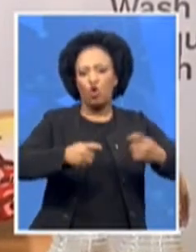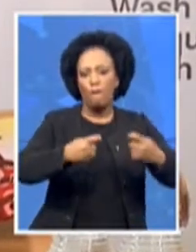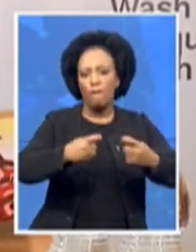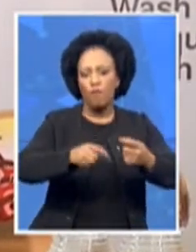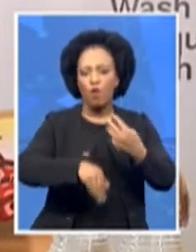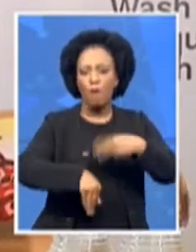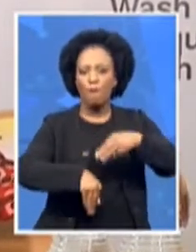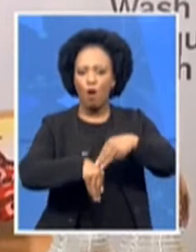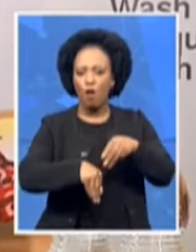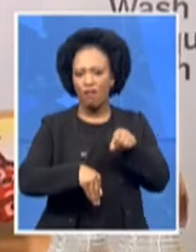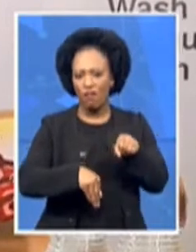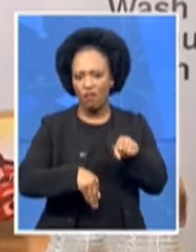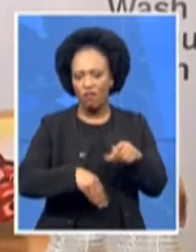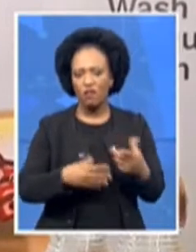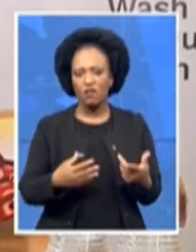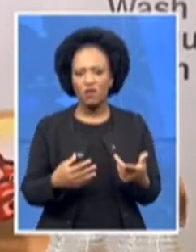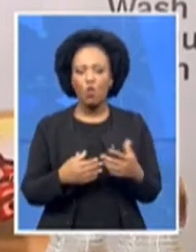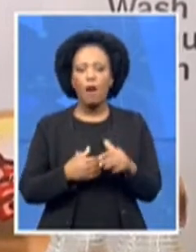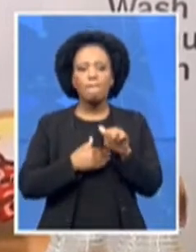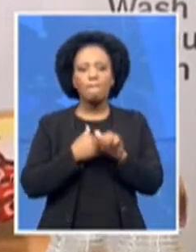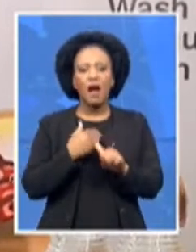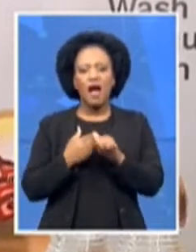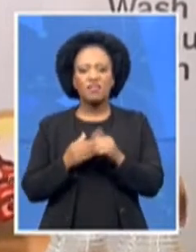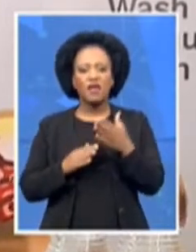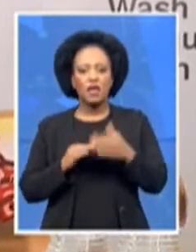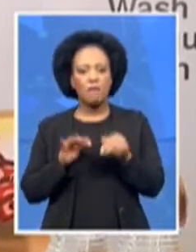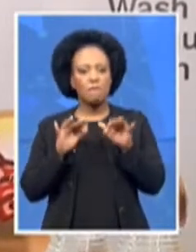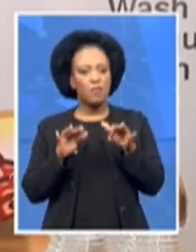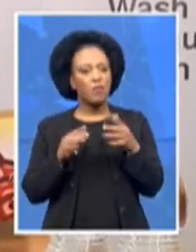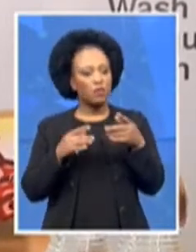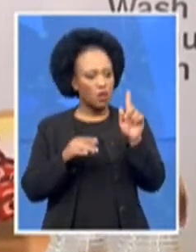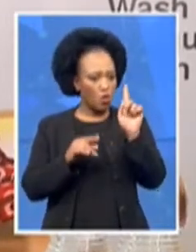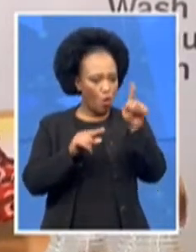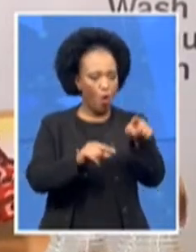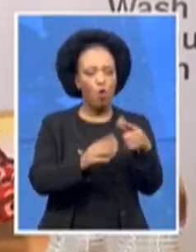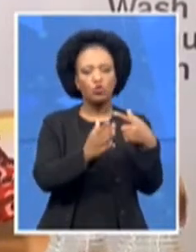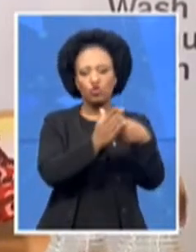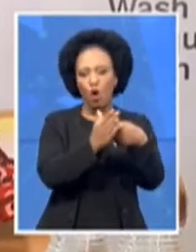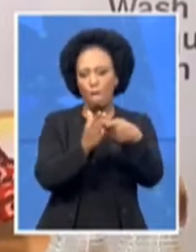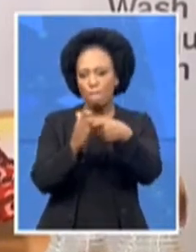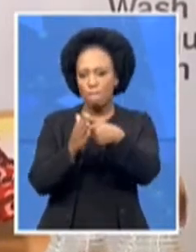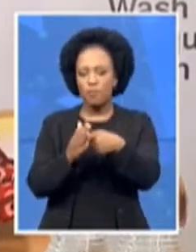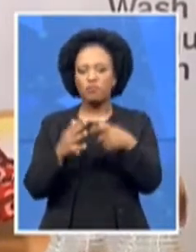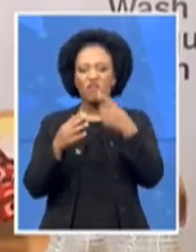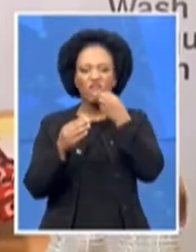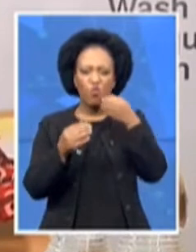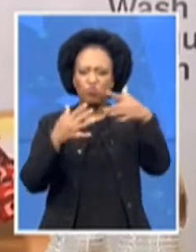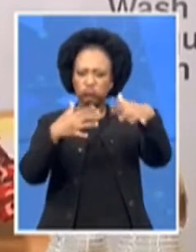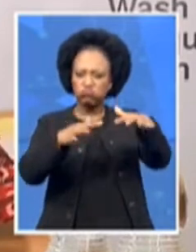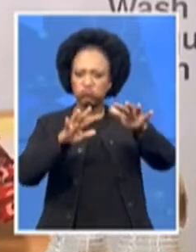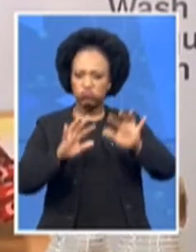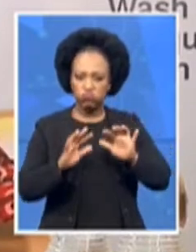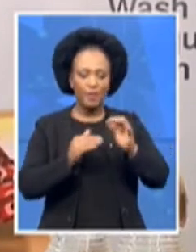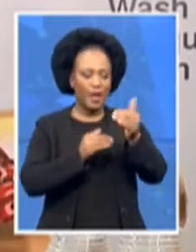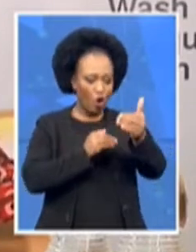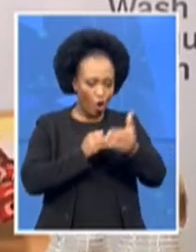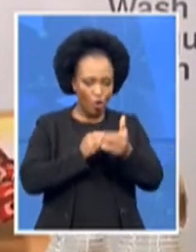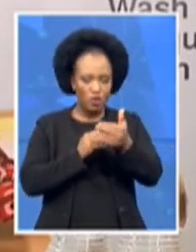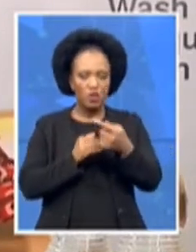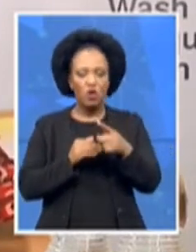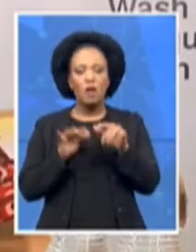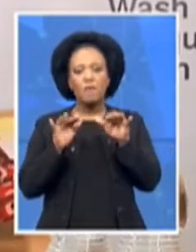coming for their shoppings, there was a vaccination site closer to the shops. When people come to do their errands in town, they're able to